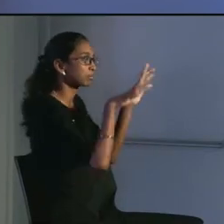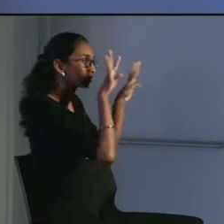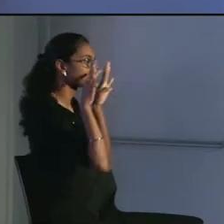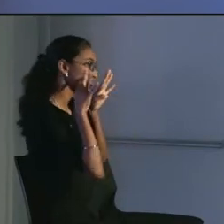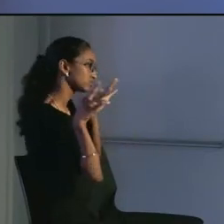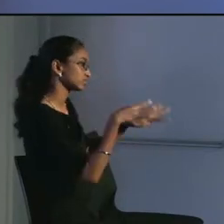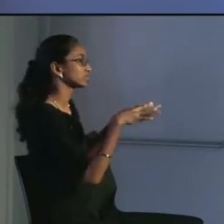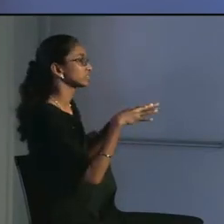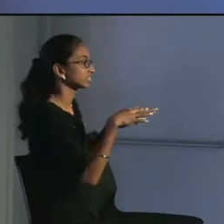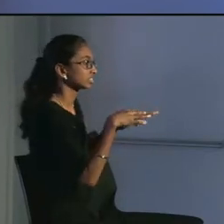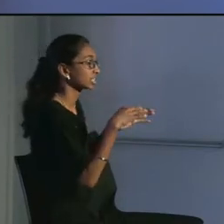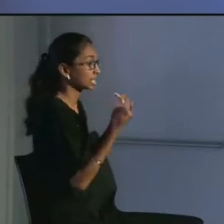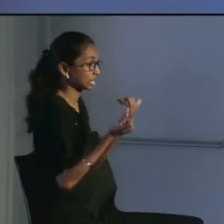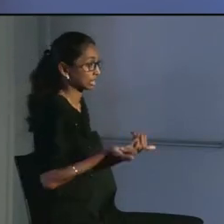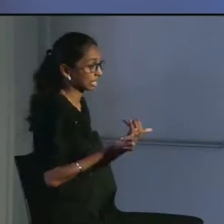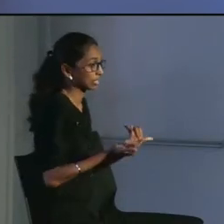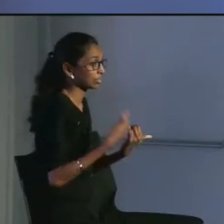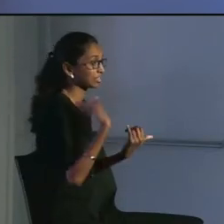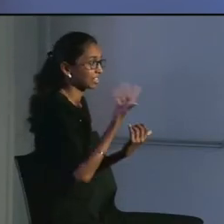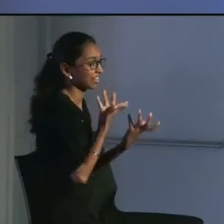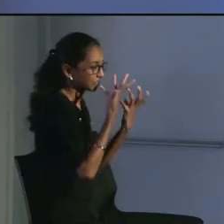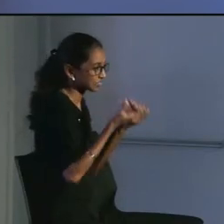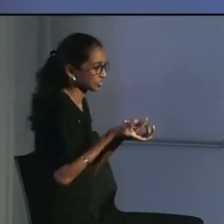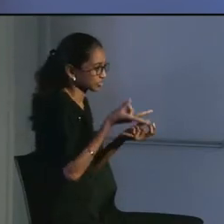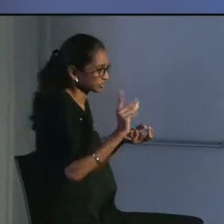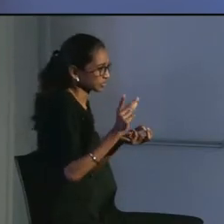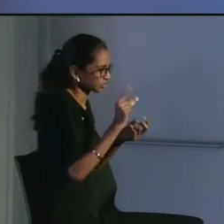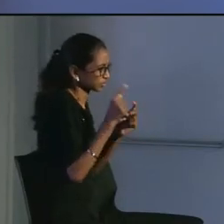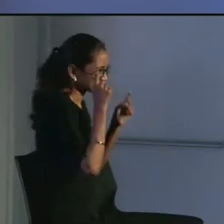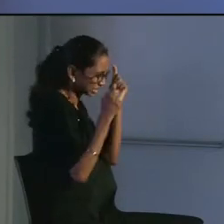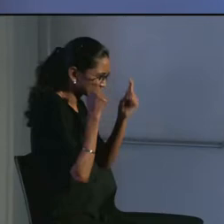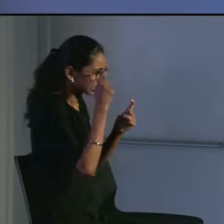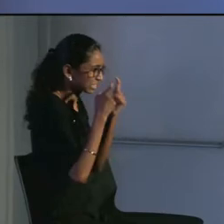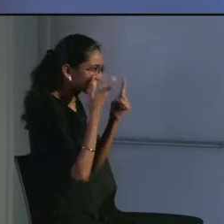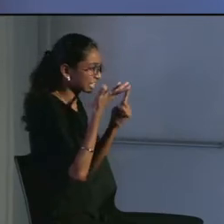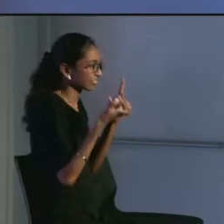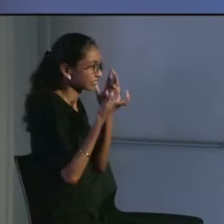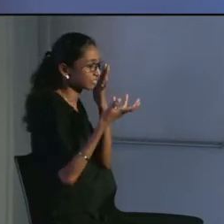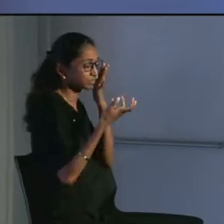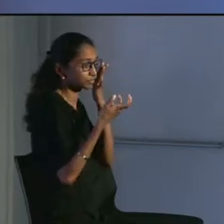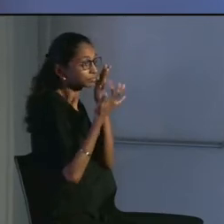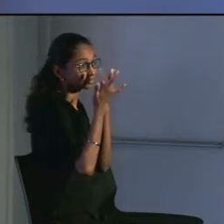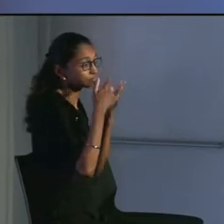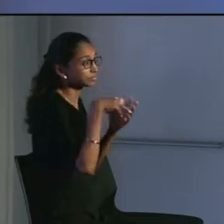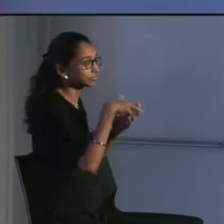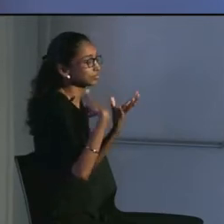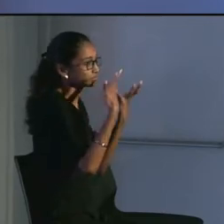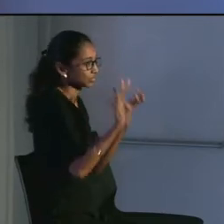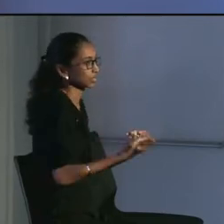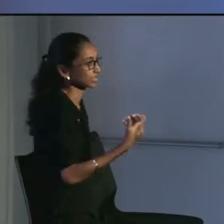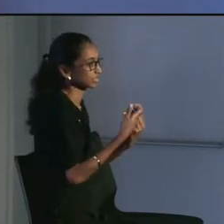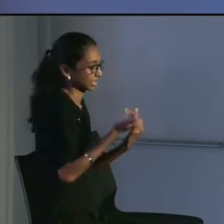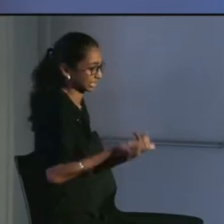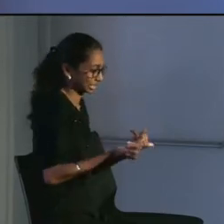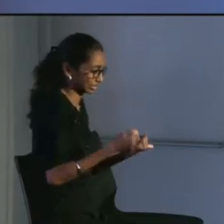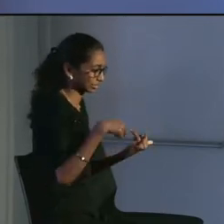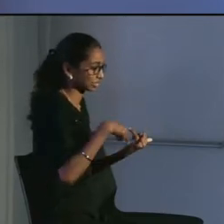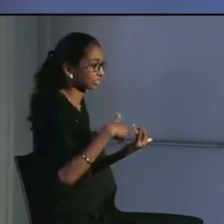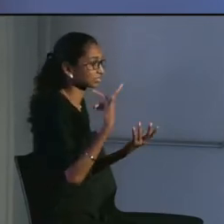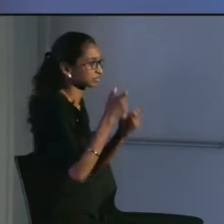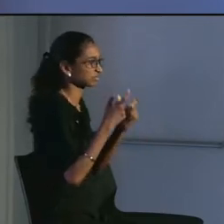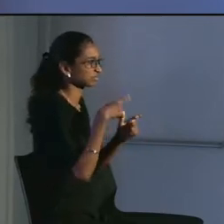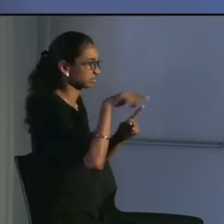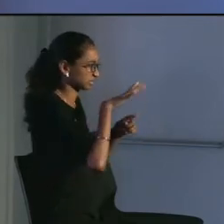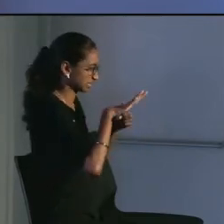which I think now we are rethinking a lot of this, because it was to bring in what now is criticized